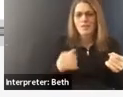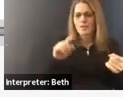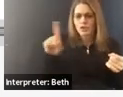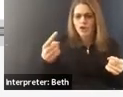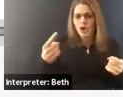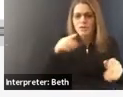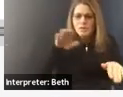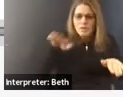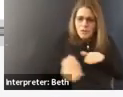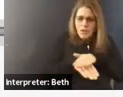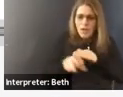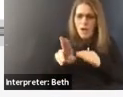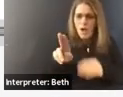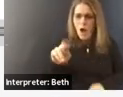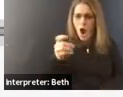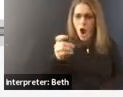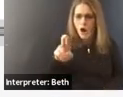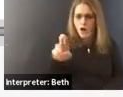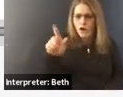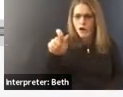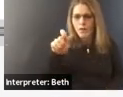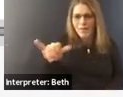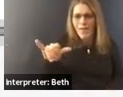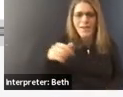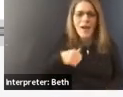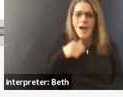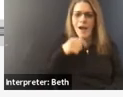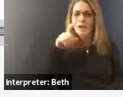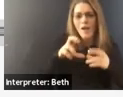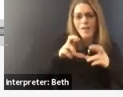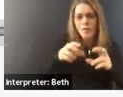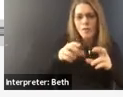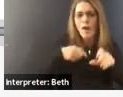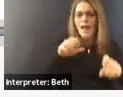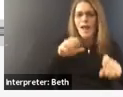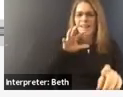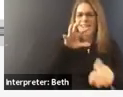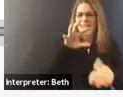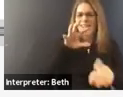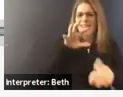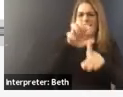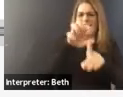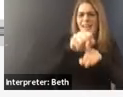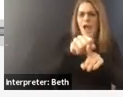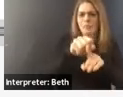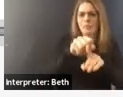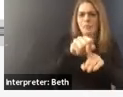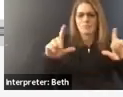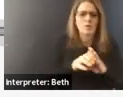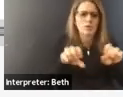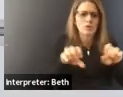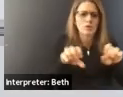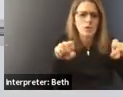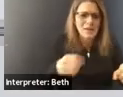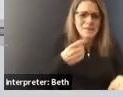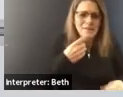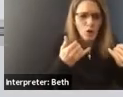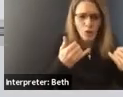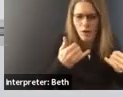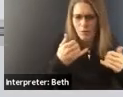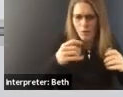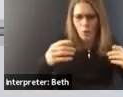render it. I can just capture that image and we'll say current window size. Background's fine. We're gonna do whatever we want with